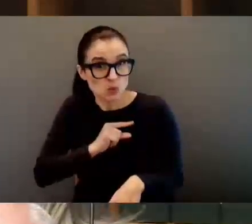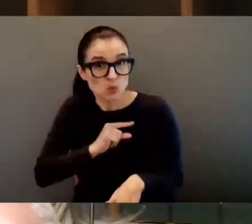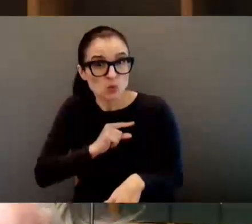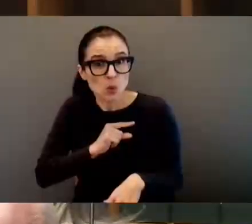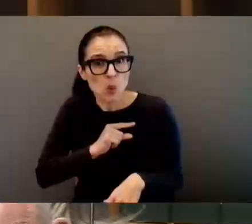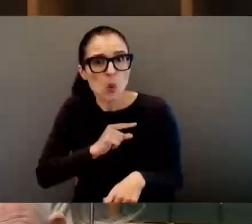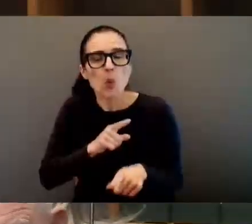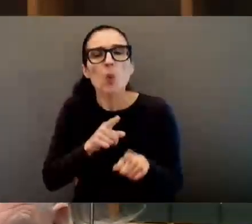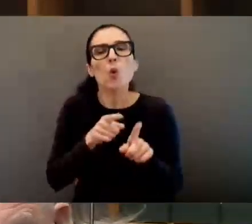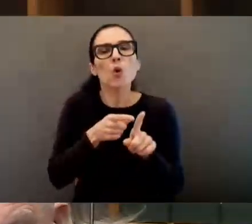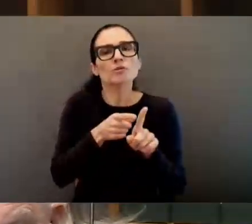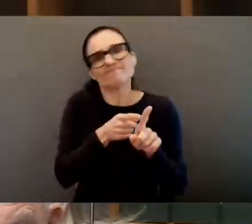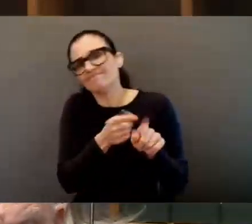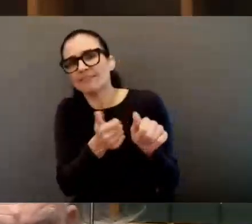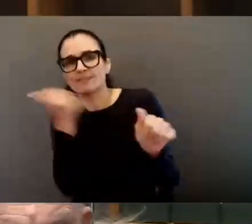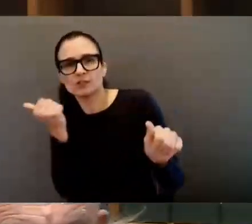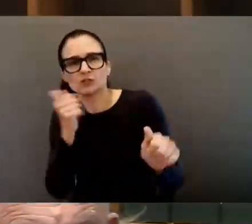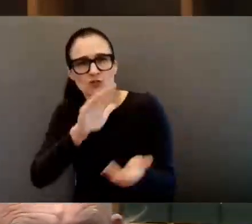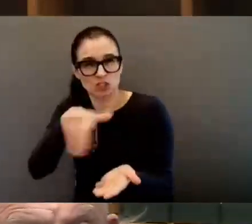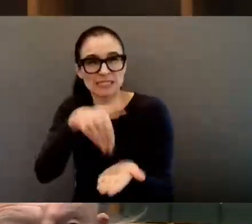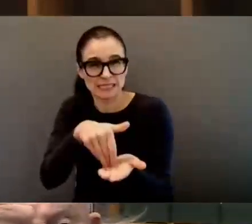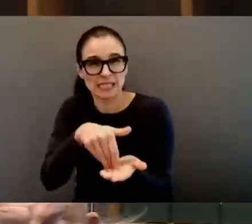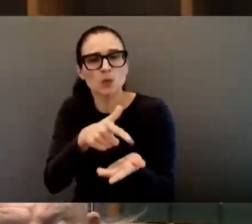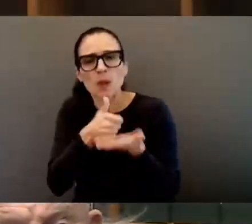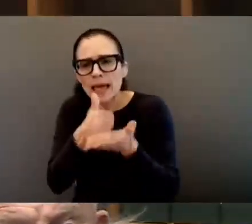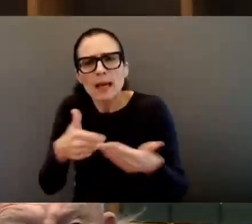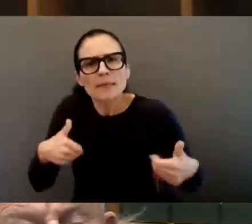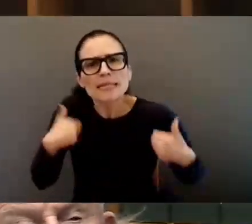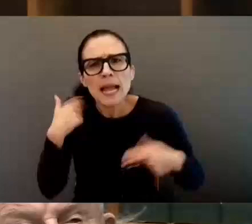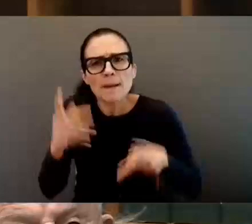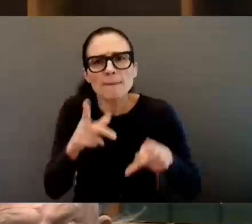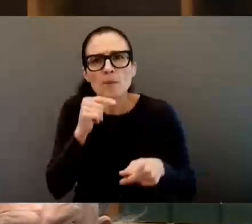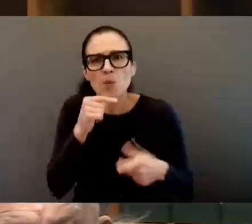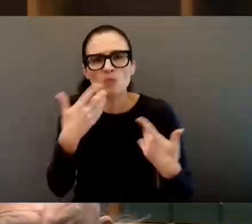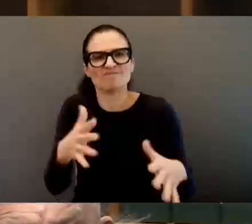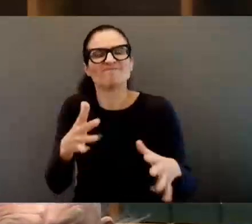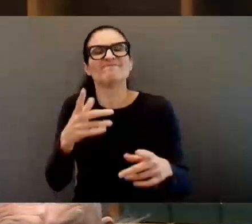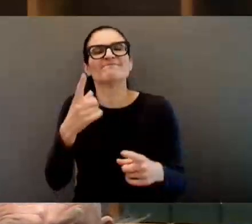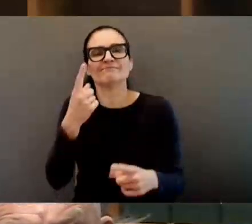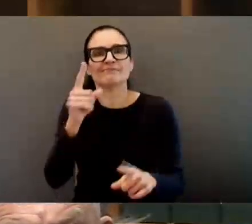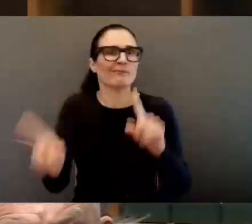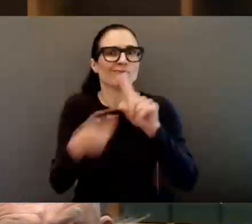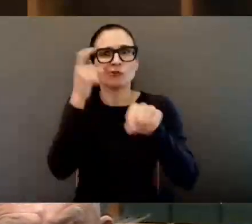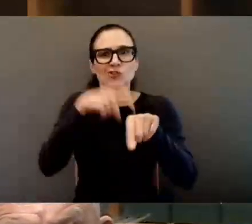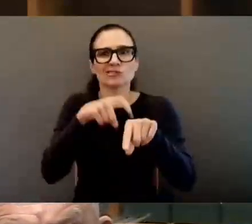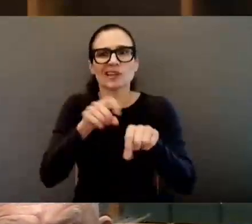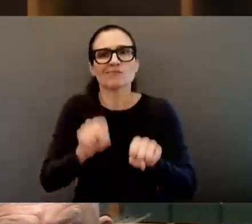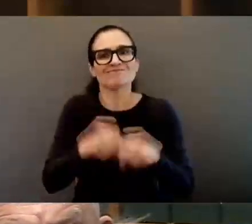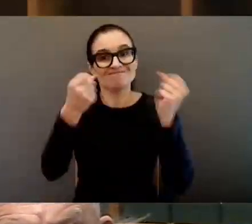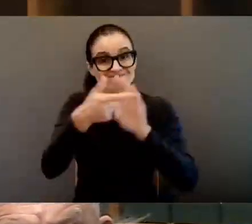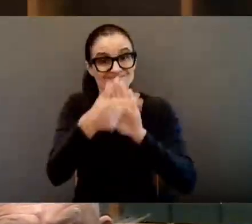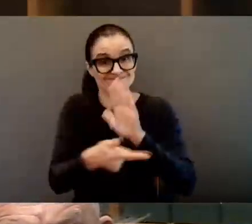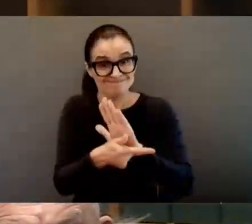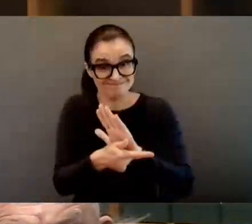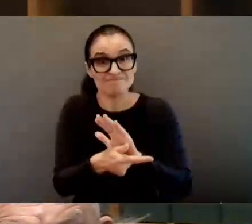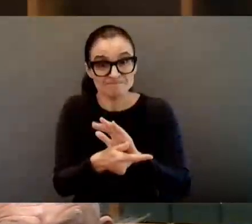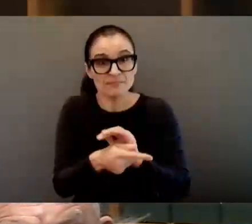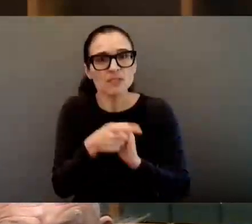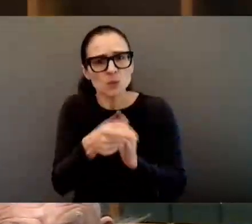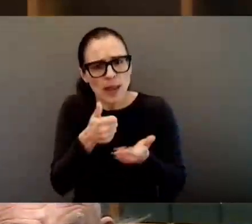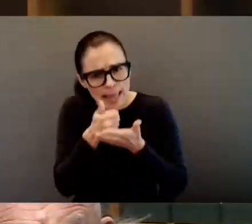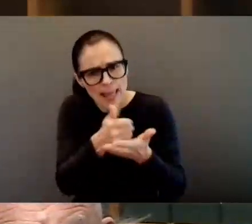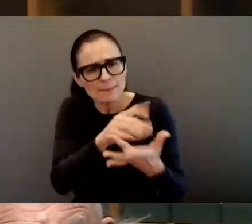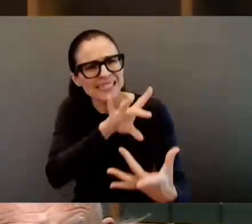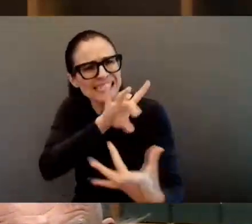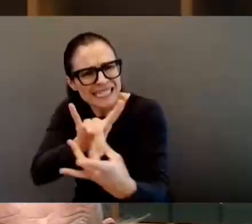that's a minor offense, and connect them with their culture so we can change their lives in partnership with Indigenous communities. I'm really proud of that